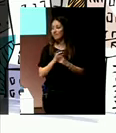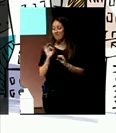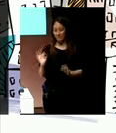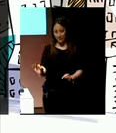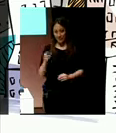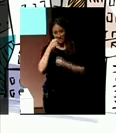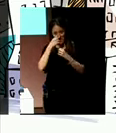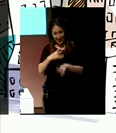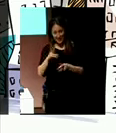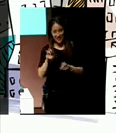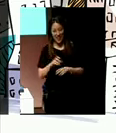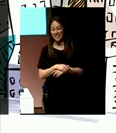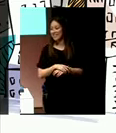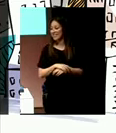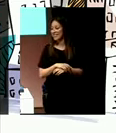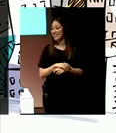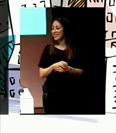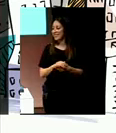Number 4, yes, okay.